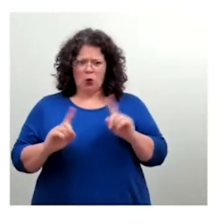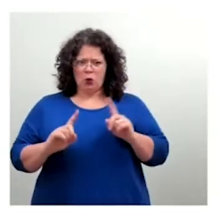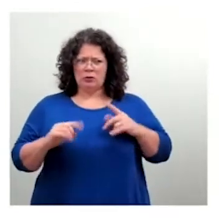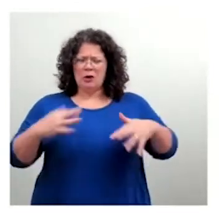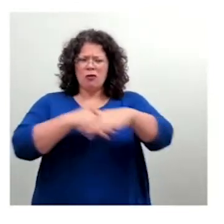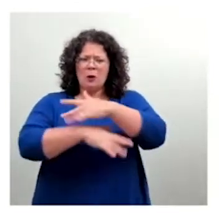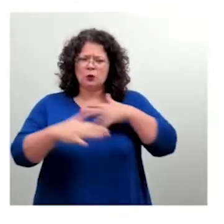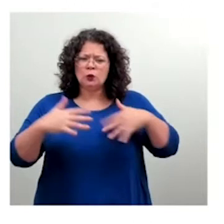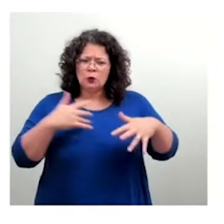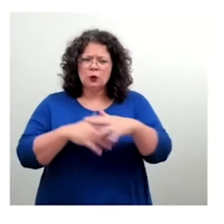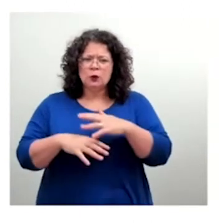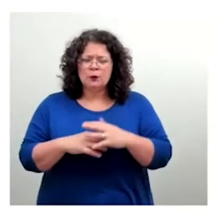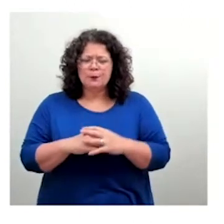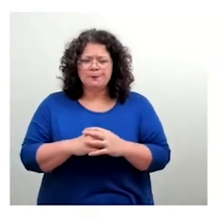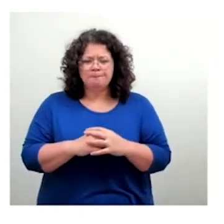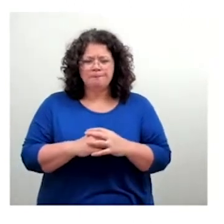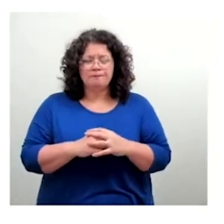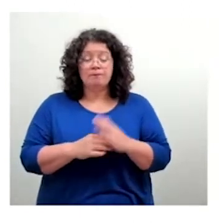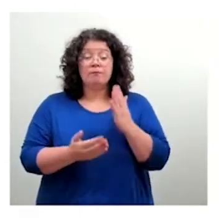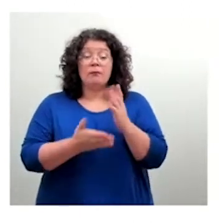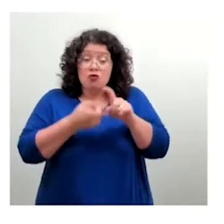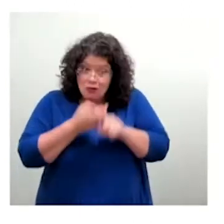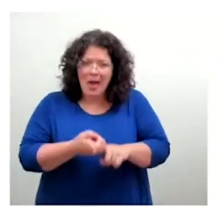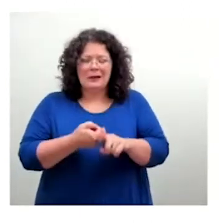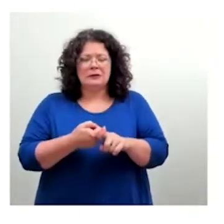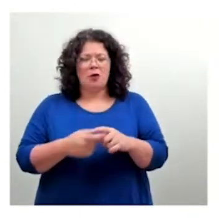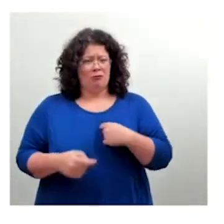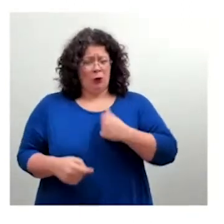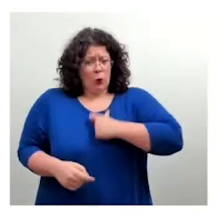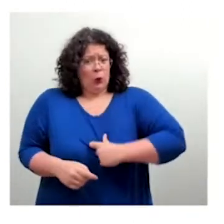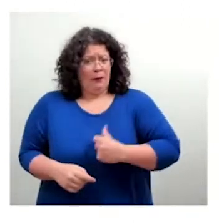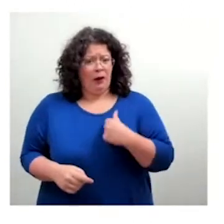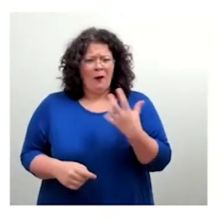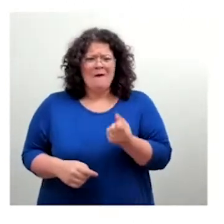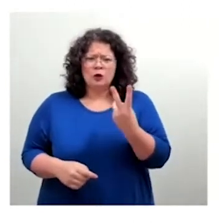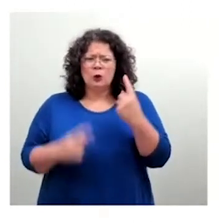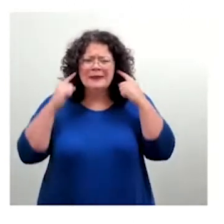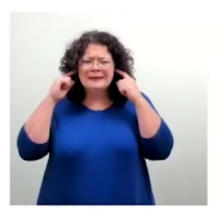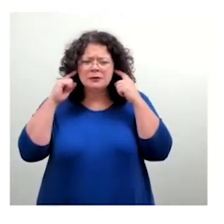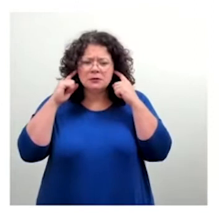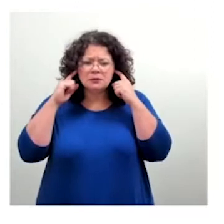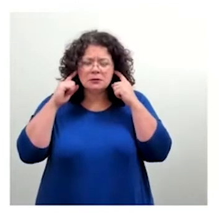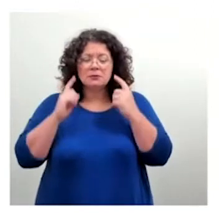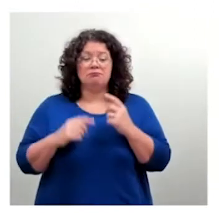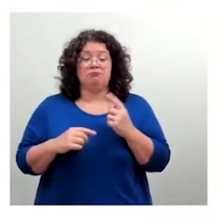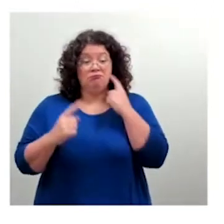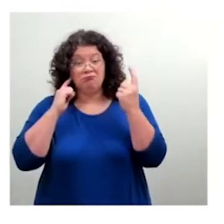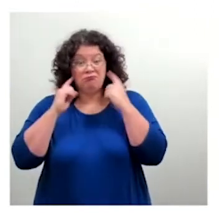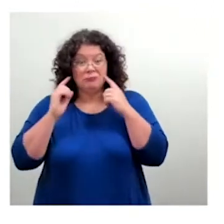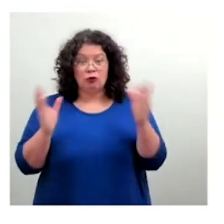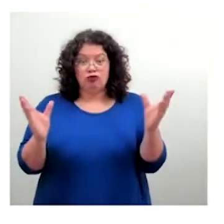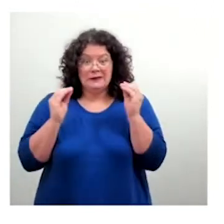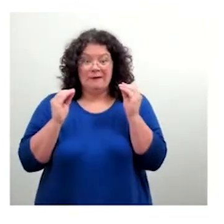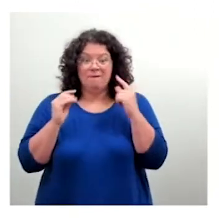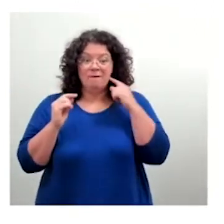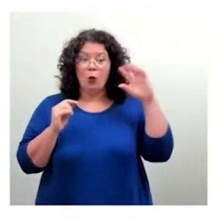auditory information slightly differently because of the distance between our ears. And it's this capability that allows us to